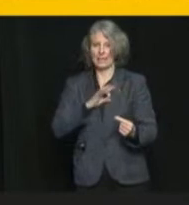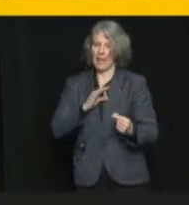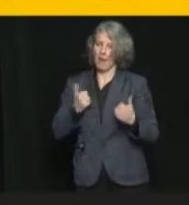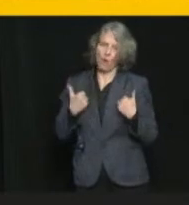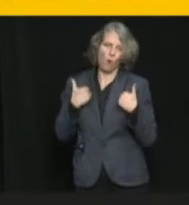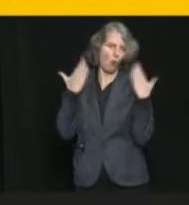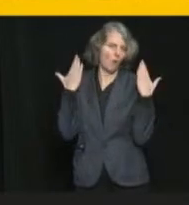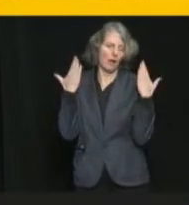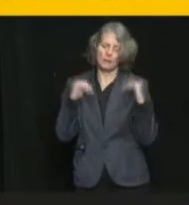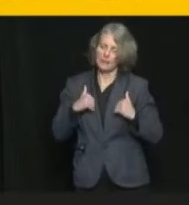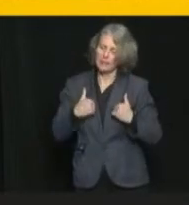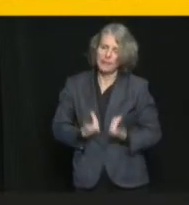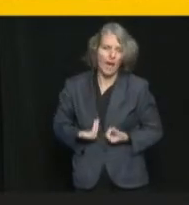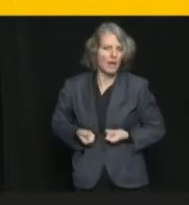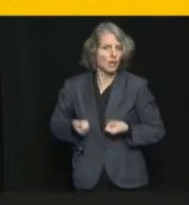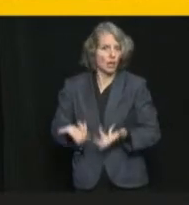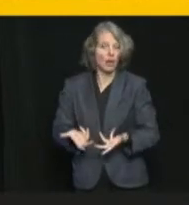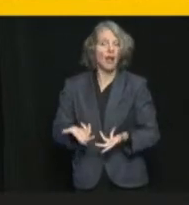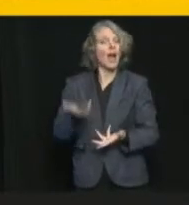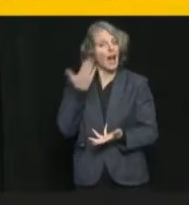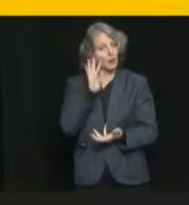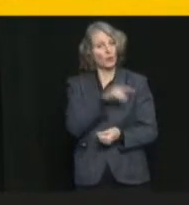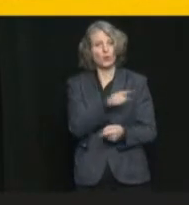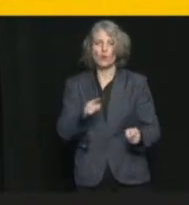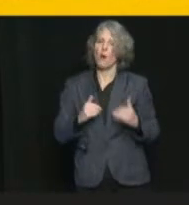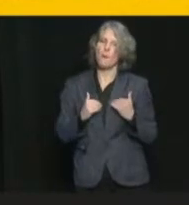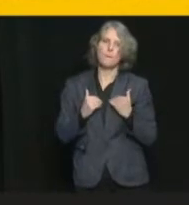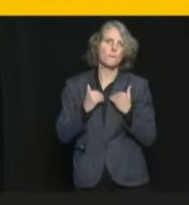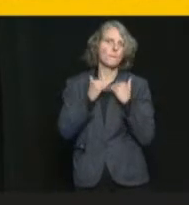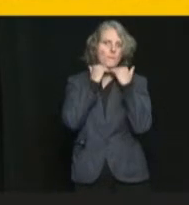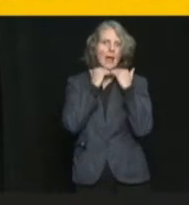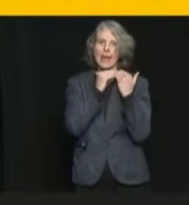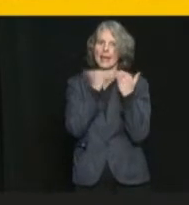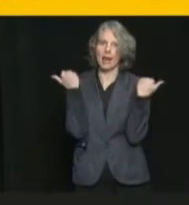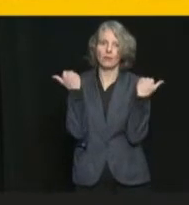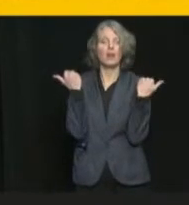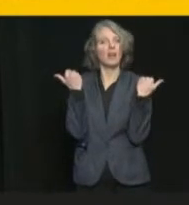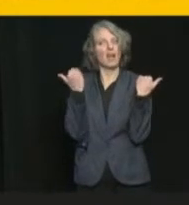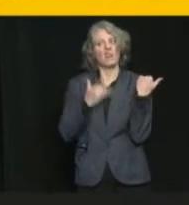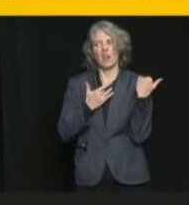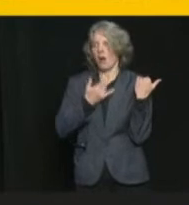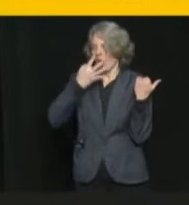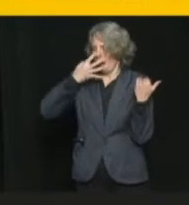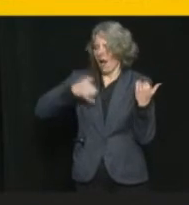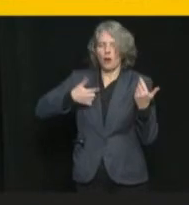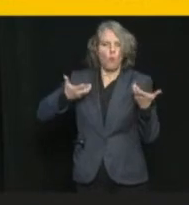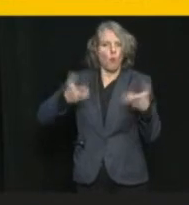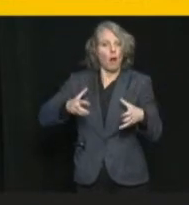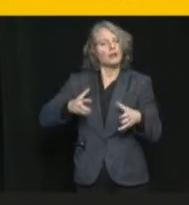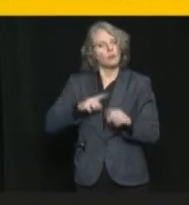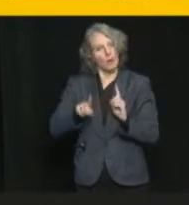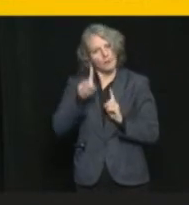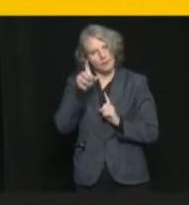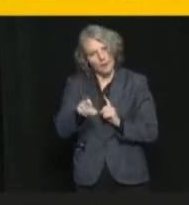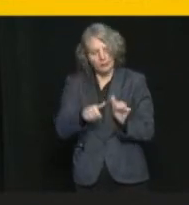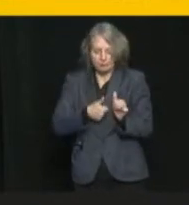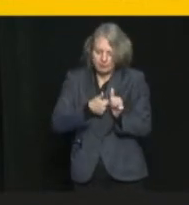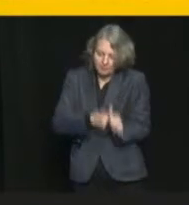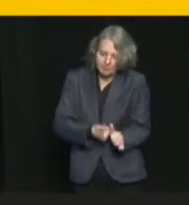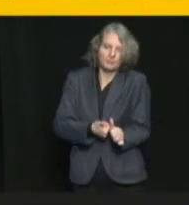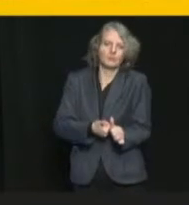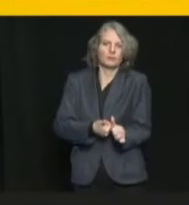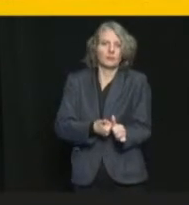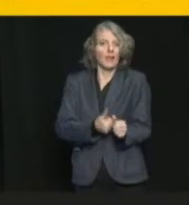tired and that the measures are strict, but while we continue to vaccinate those who are most vulnerable, we absolutely need to